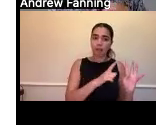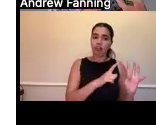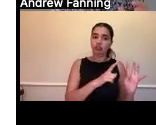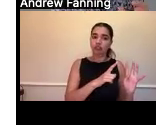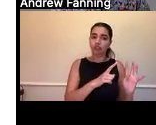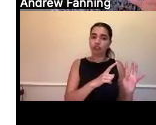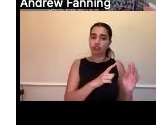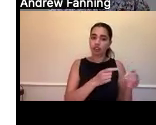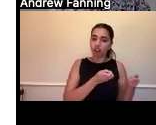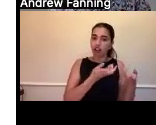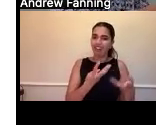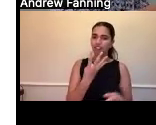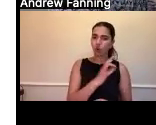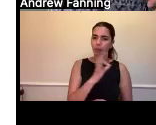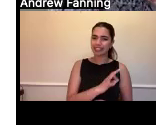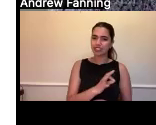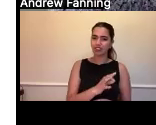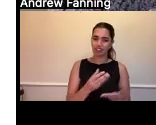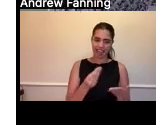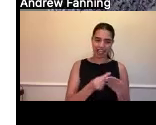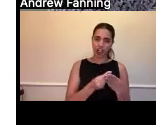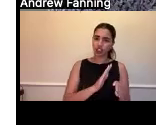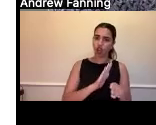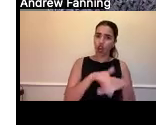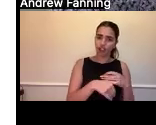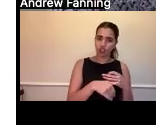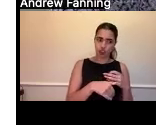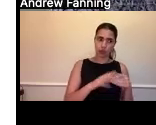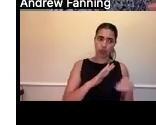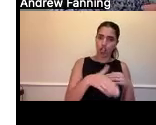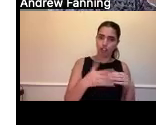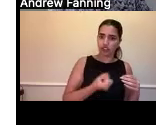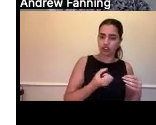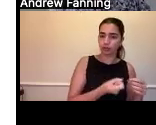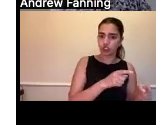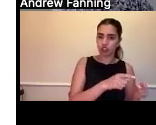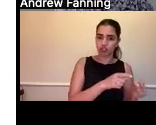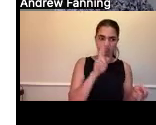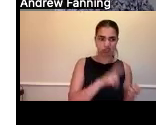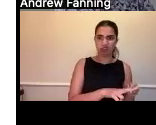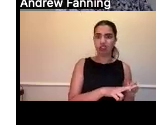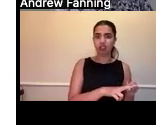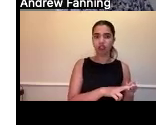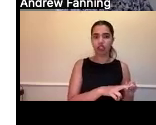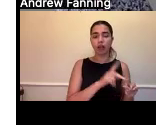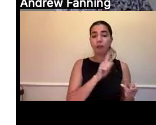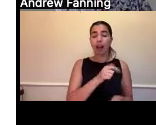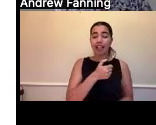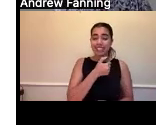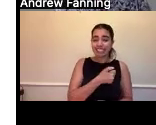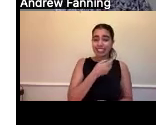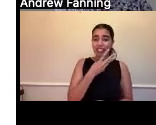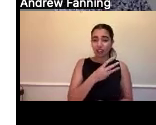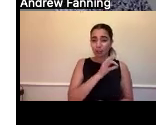of the ecological overshoot observed at a global scale. But they hold 63% of the